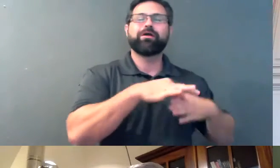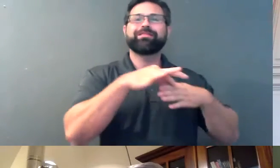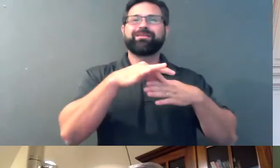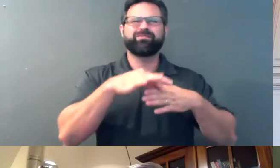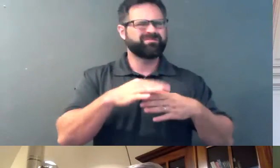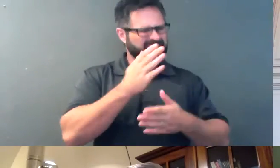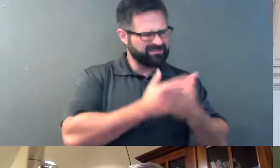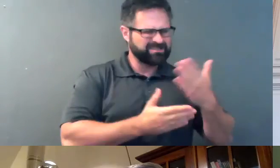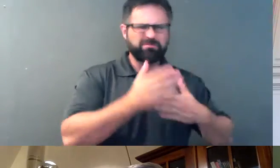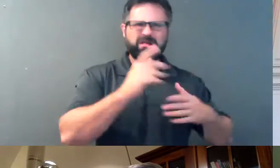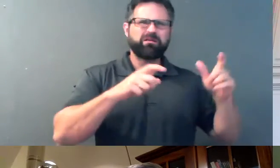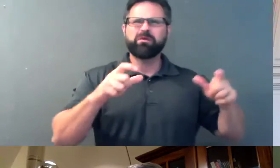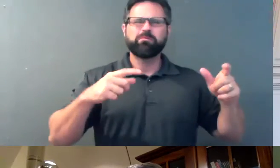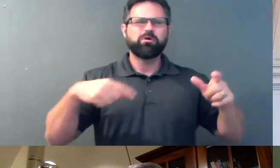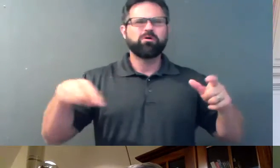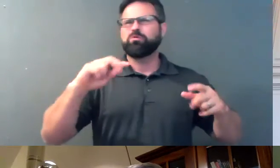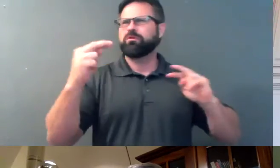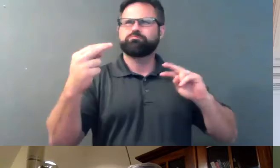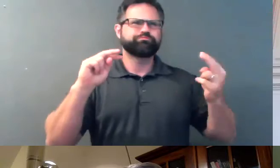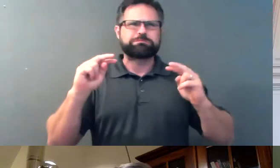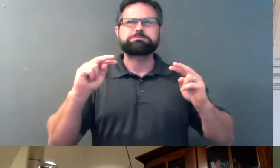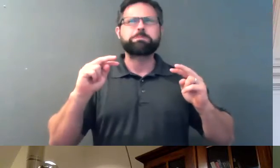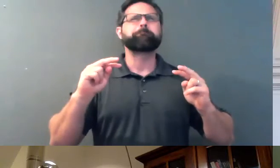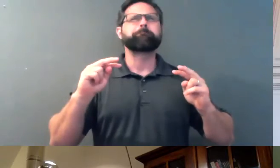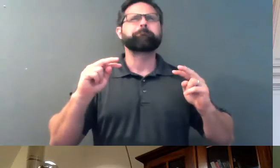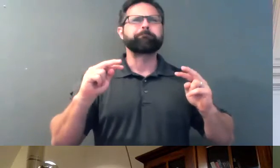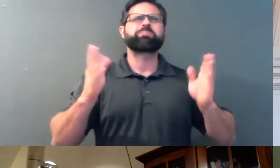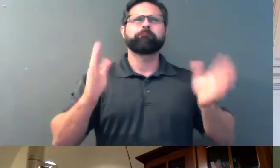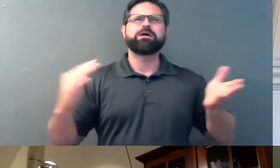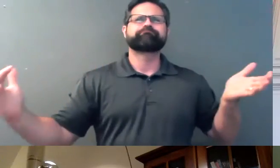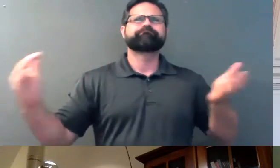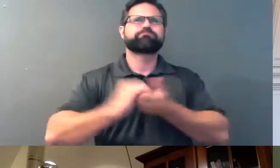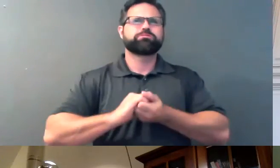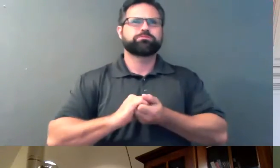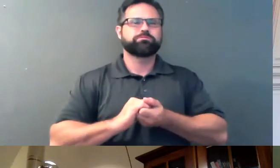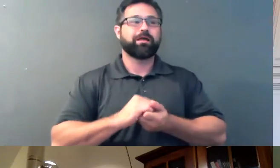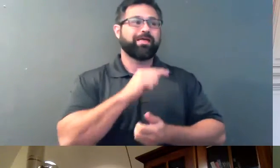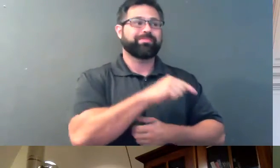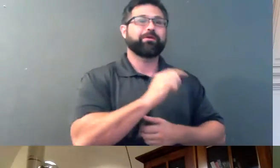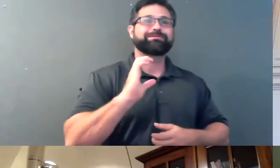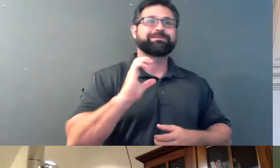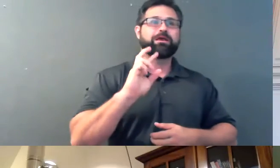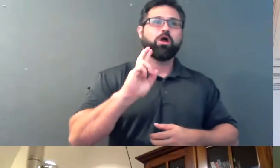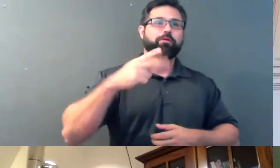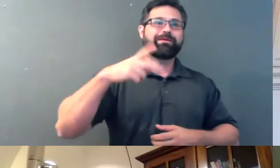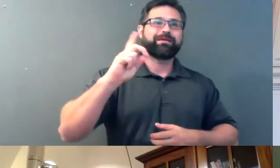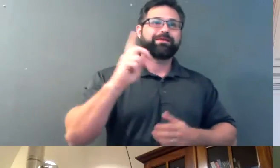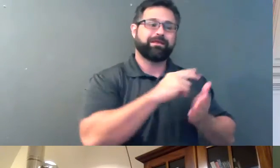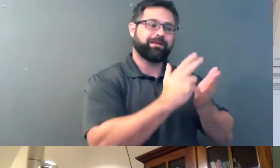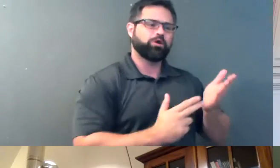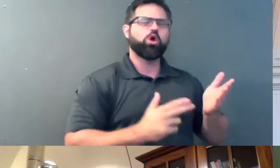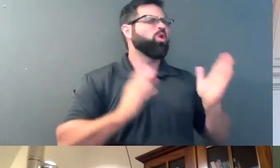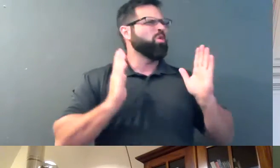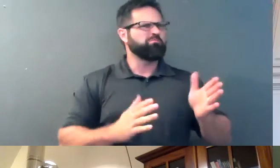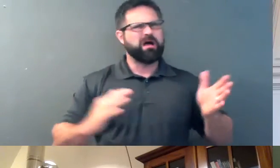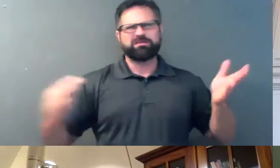disabilities realized that we needed to unite together to influence the drafting process.